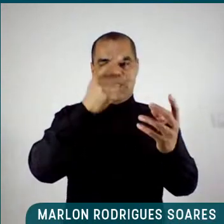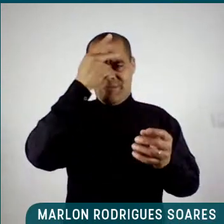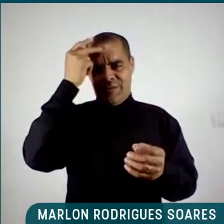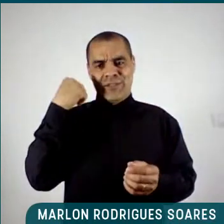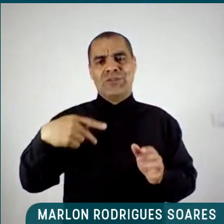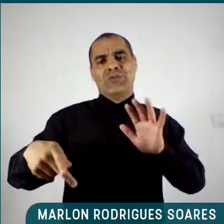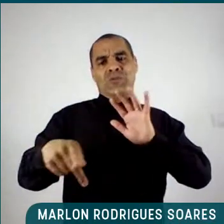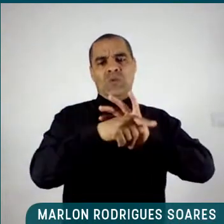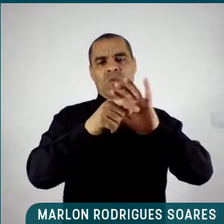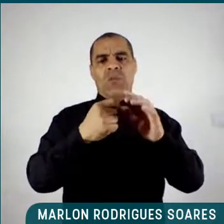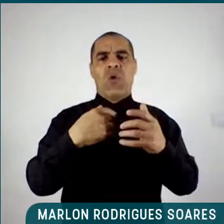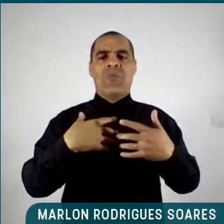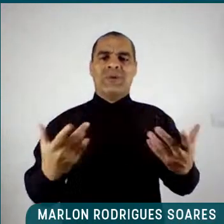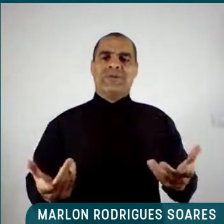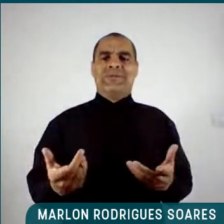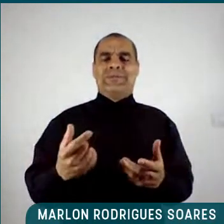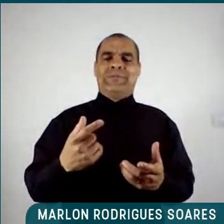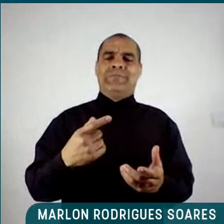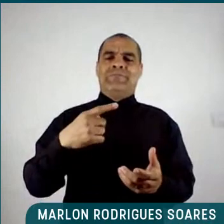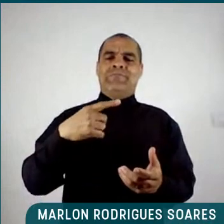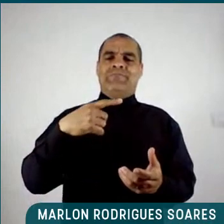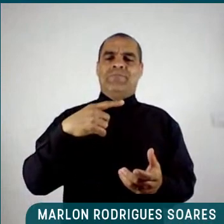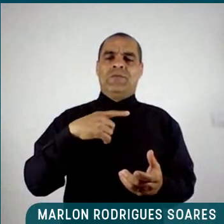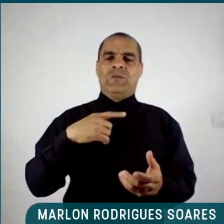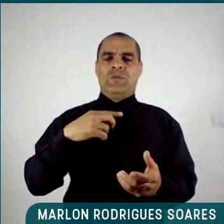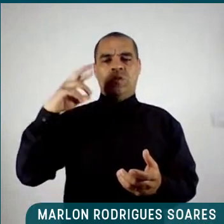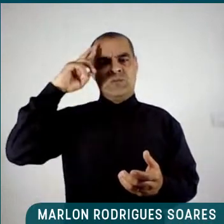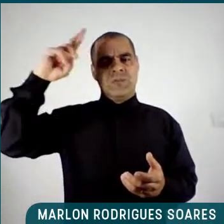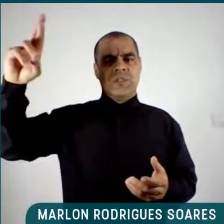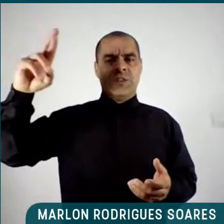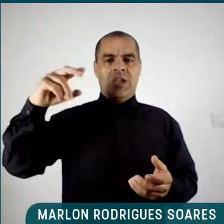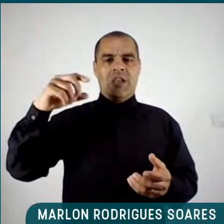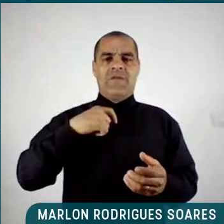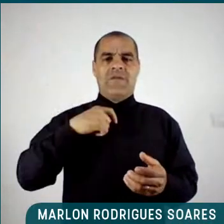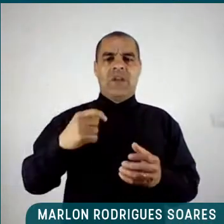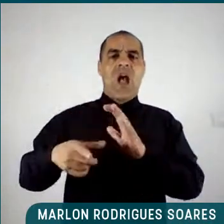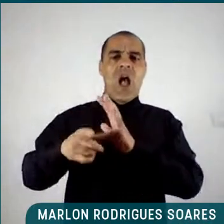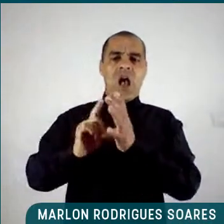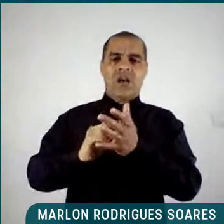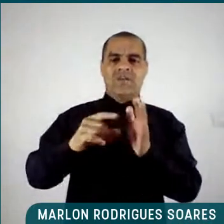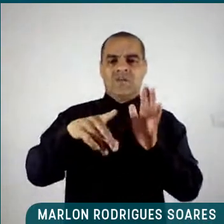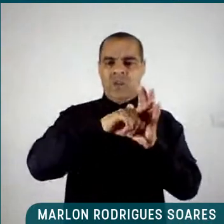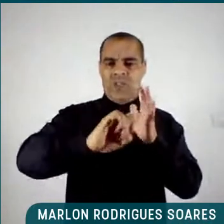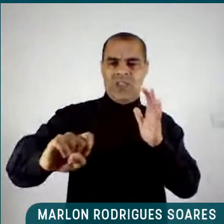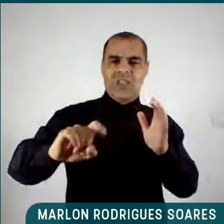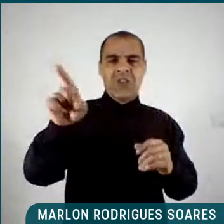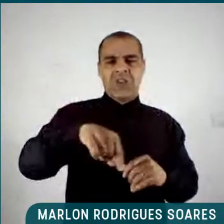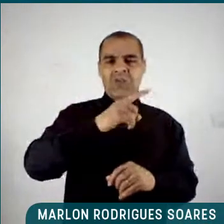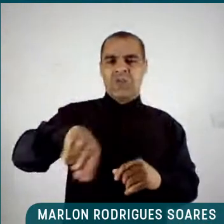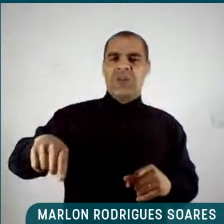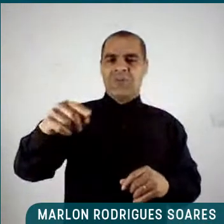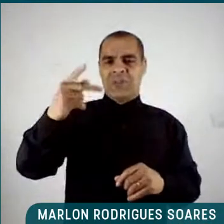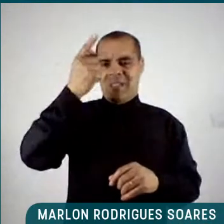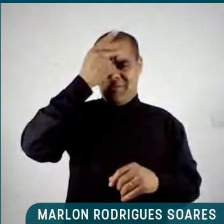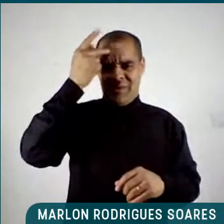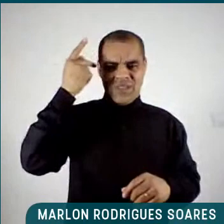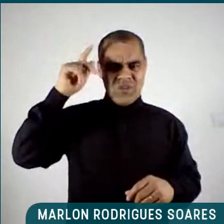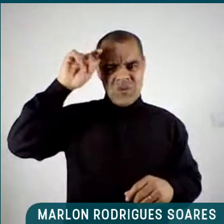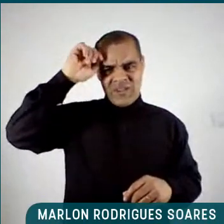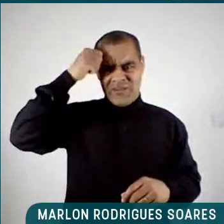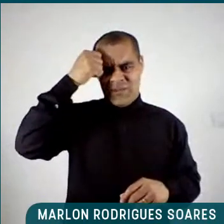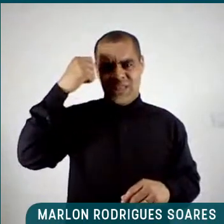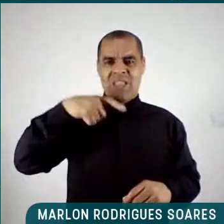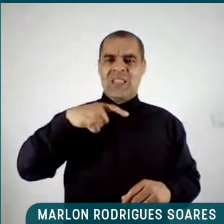have muitas to empresas, understand the laws. pessoas pretas, There are some laws that terem prevent some black propriedade, people um pedaço de of terra. having Mesmo com a property. abolição